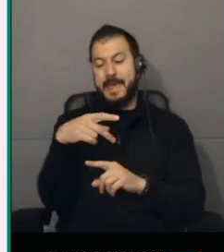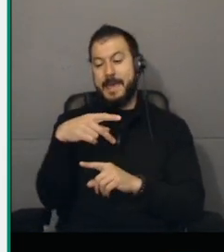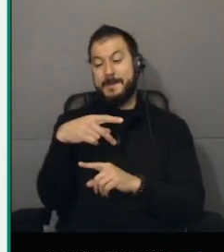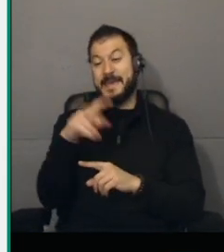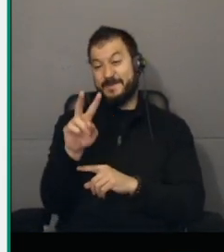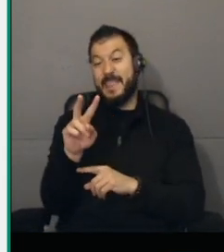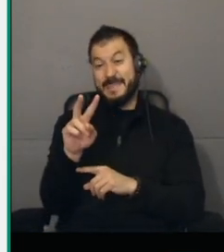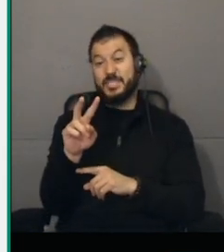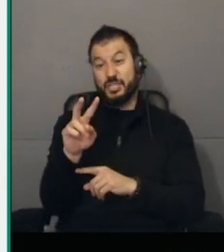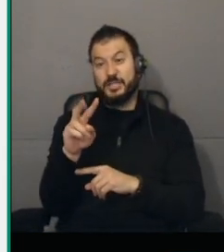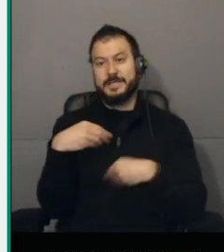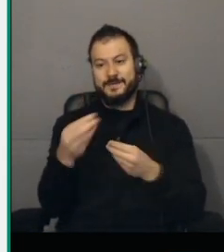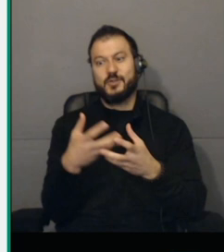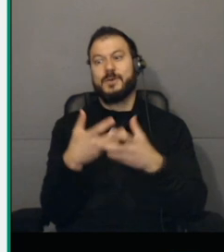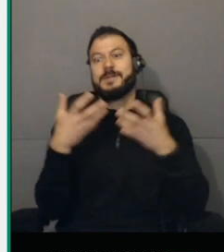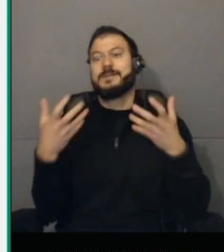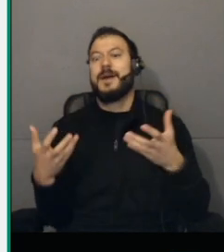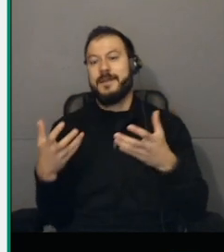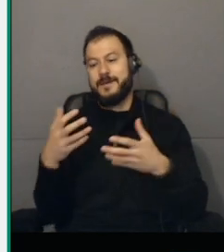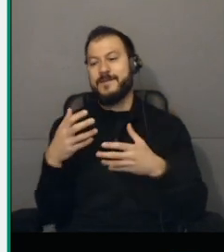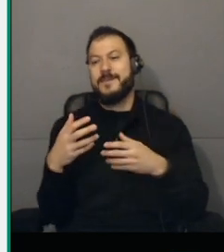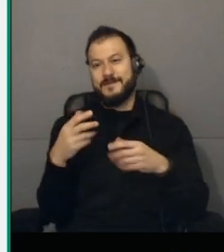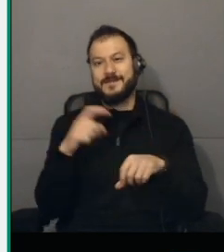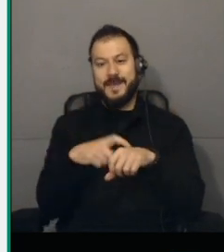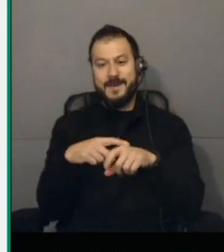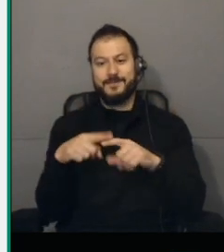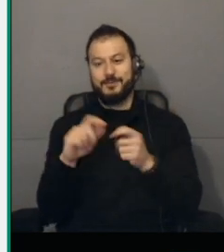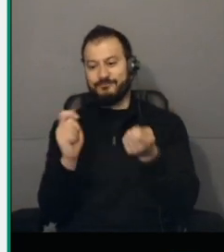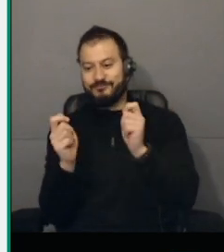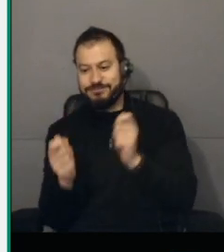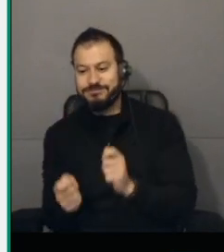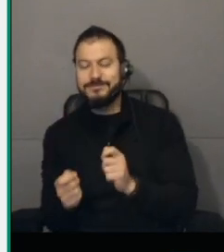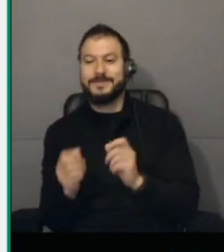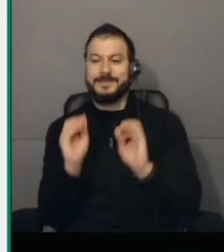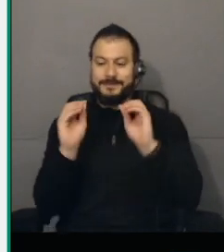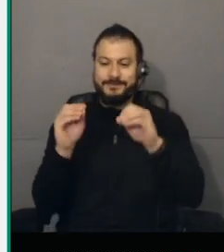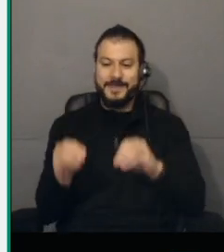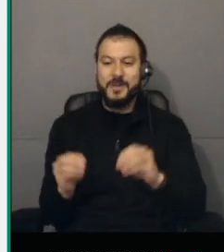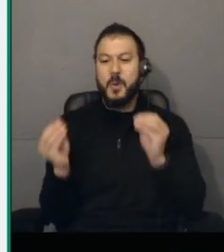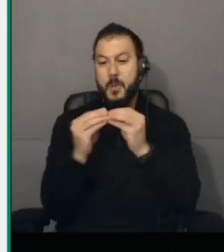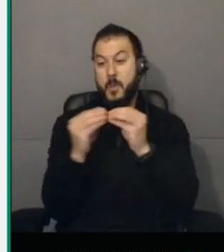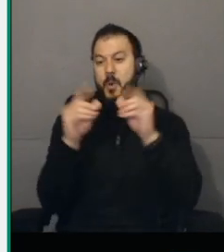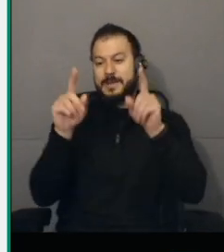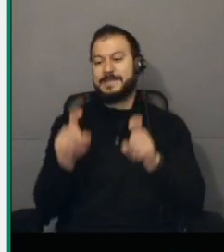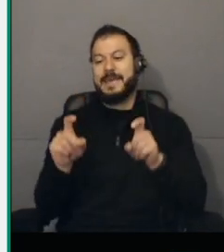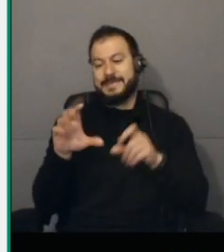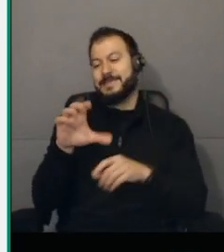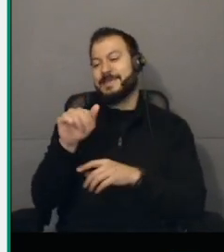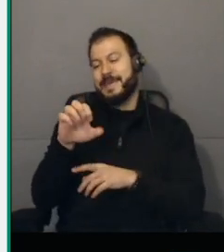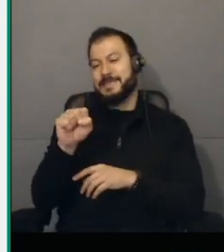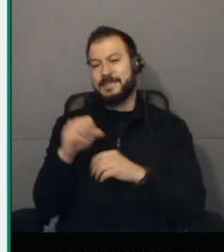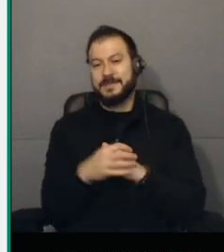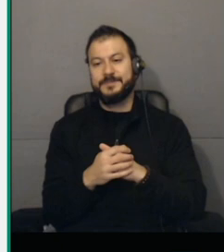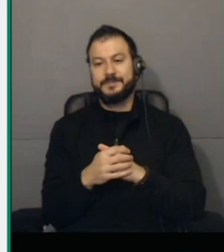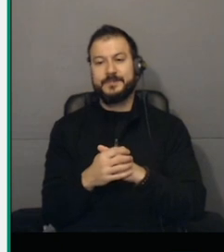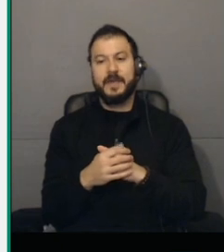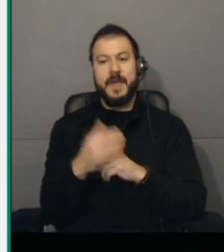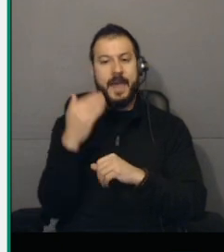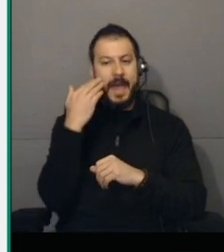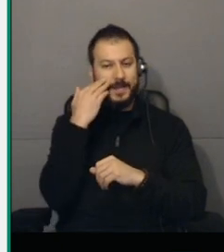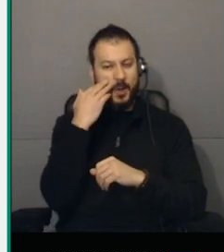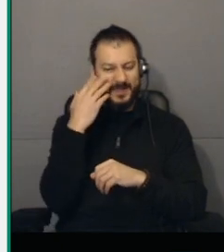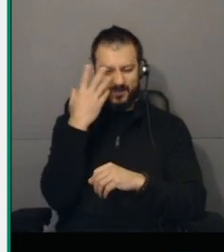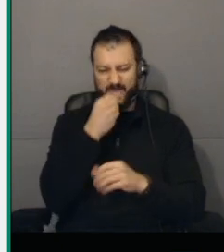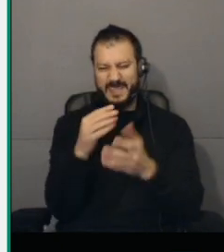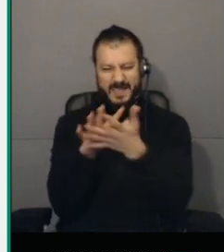to your partners, that gives you a ton of leverage to get the telemetry changes you need to implement even more test cases. Now, I know that was all